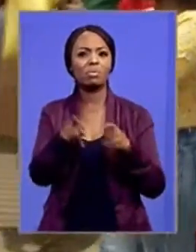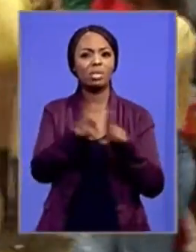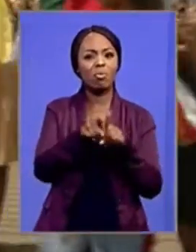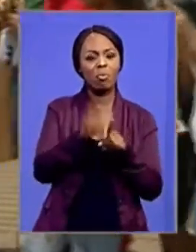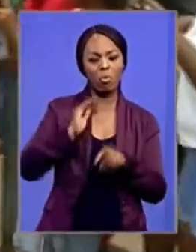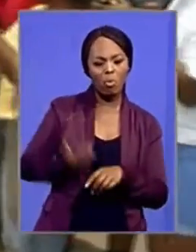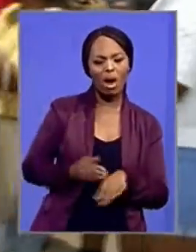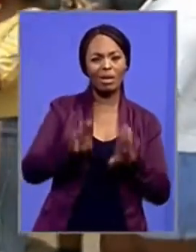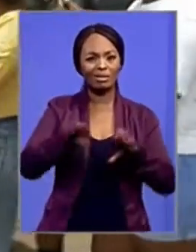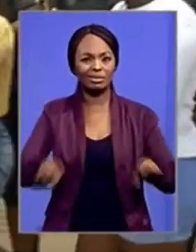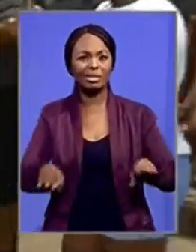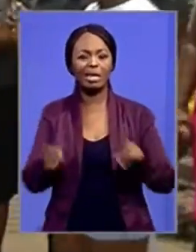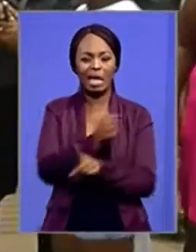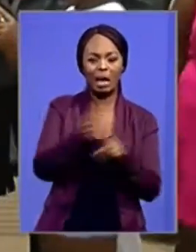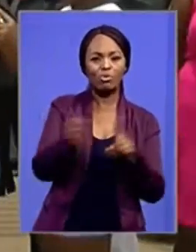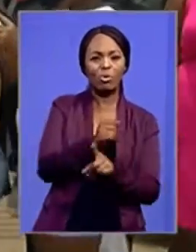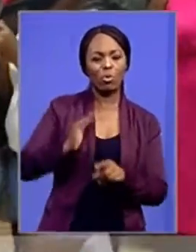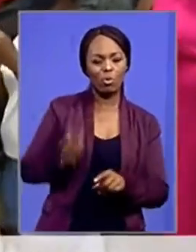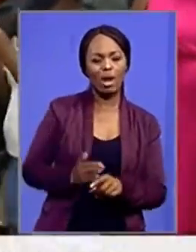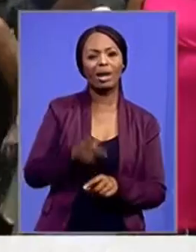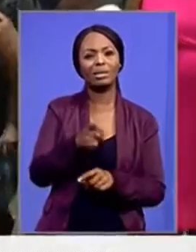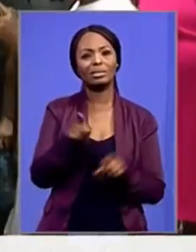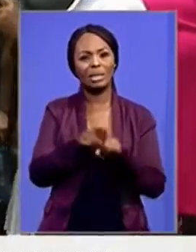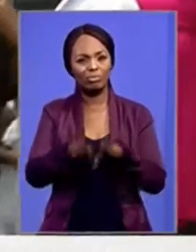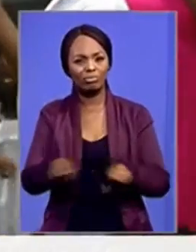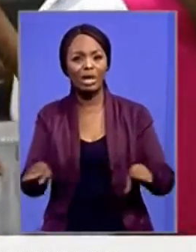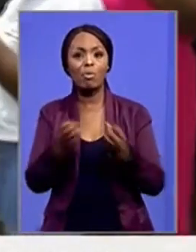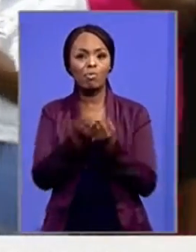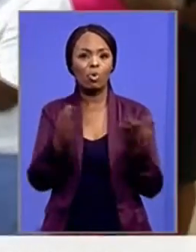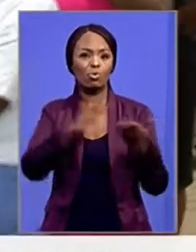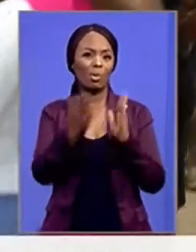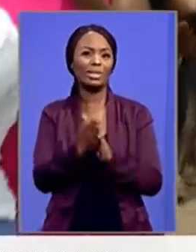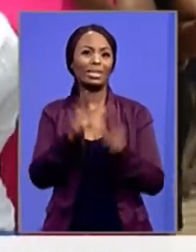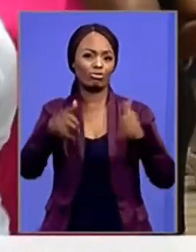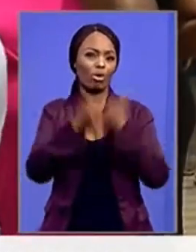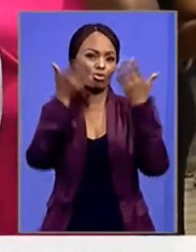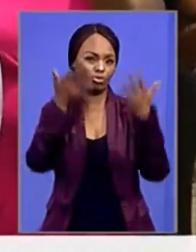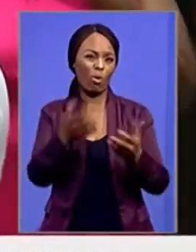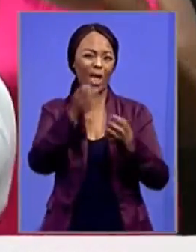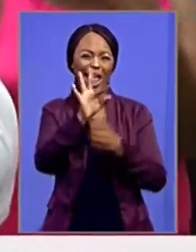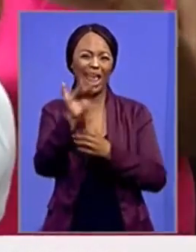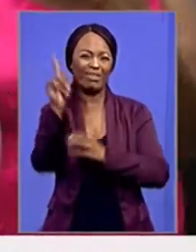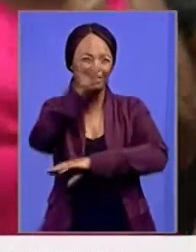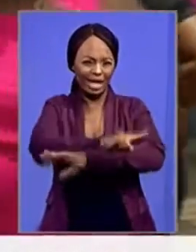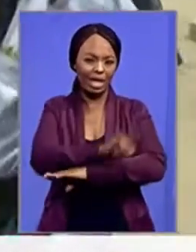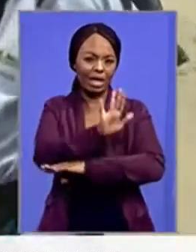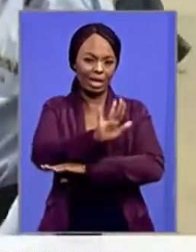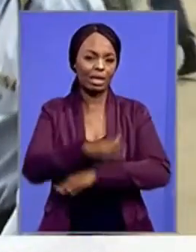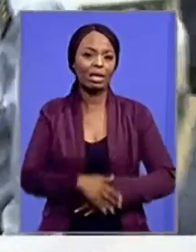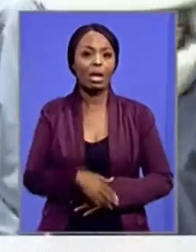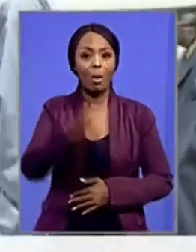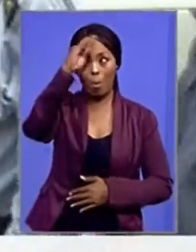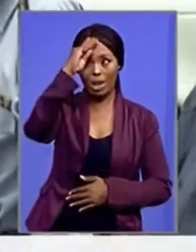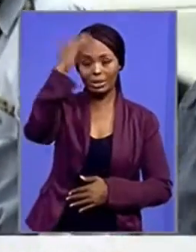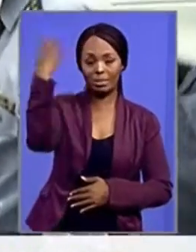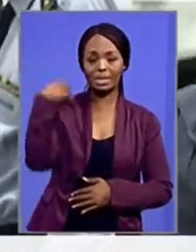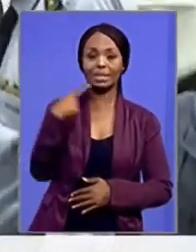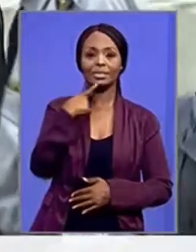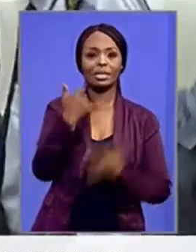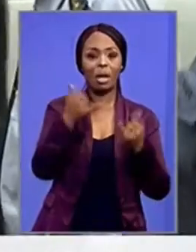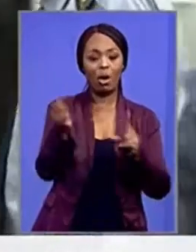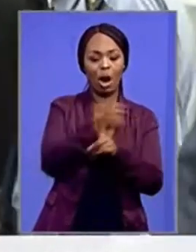tsa bonokwane tseo baahi ba Nkomazi ba tjamelaneng le tsona letsatsi ka leng. Ho latela tlaleho ya letona la naha la sepolesa, tlhekefetso ya basadi le